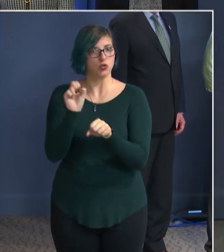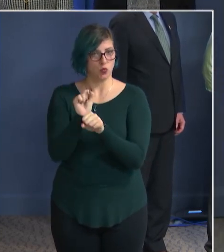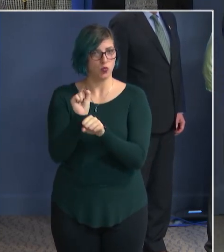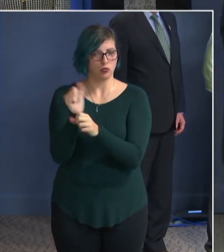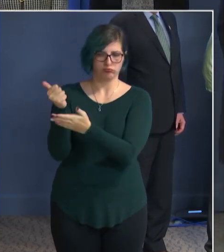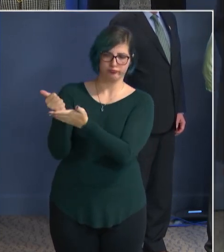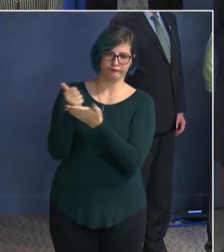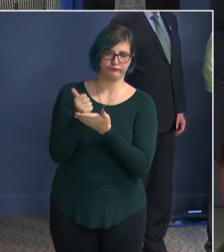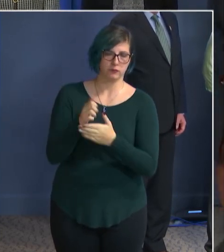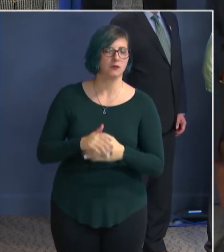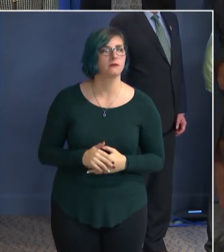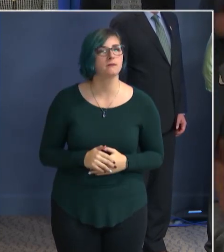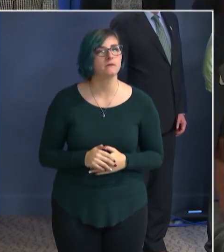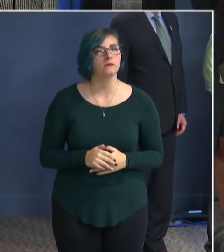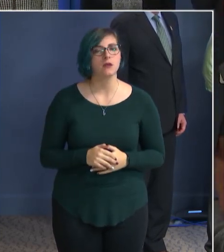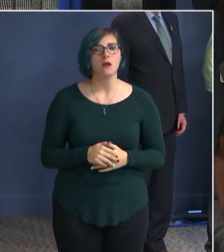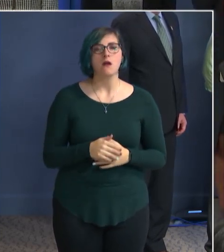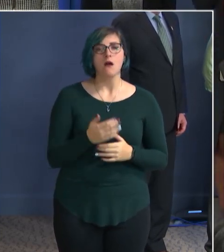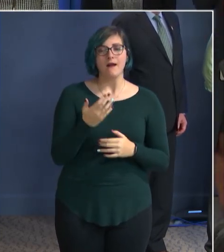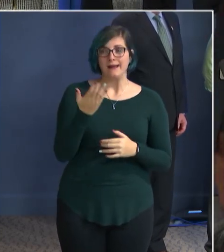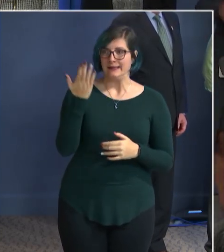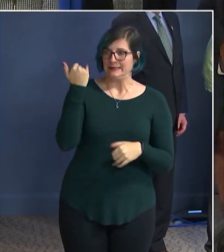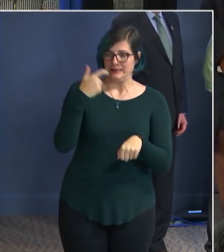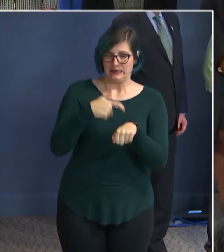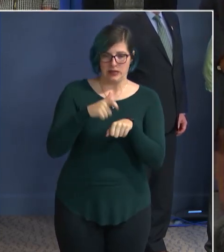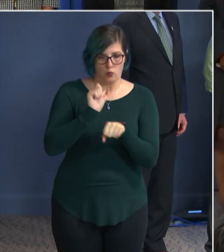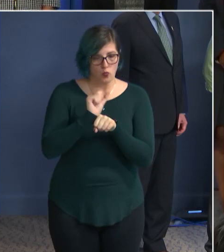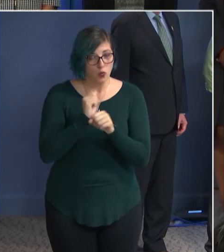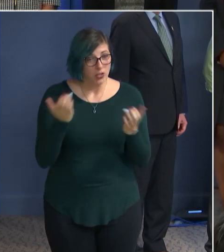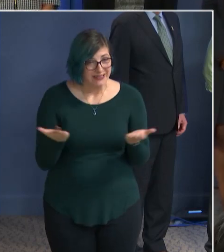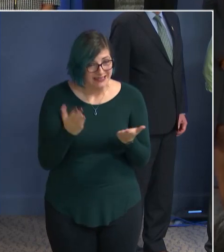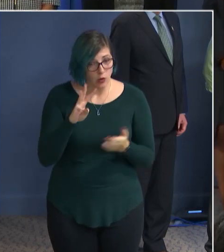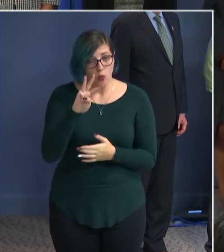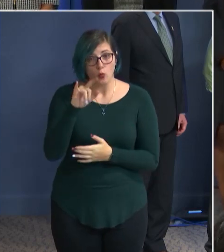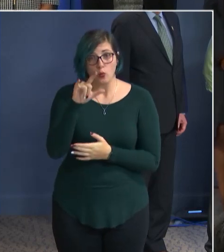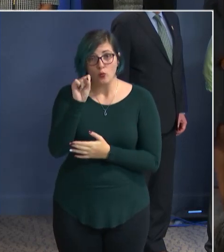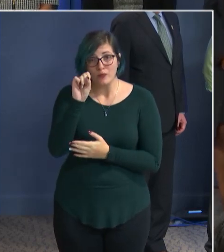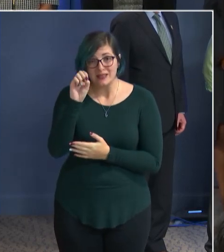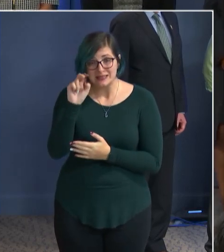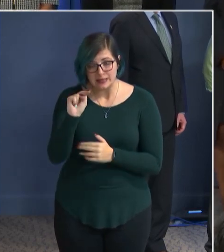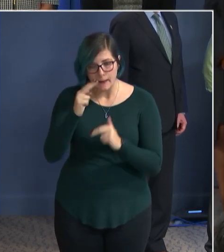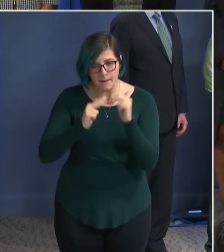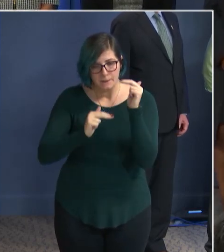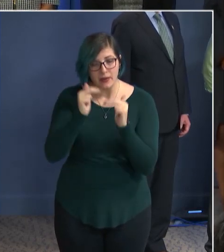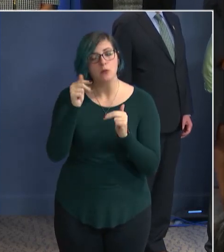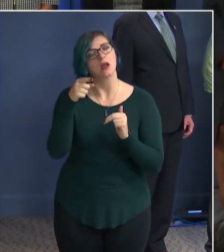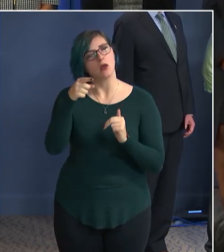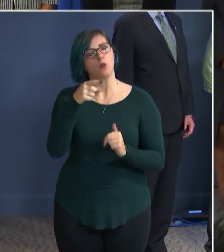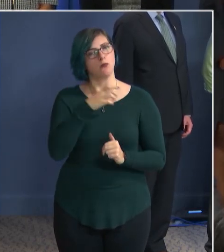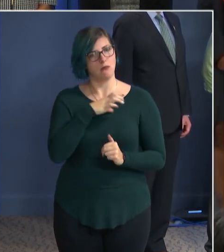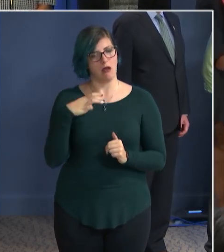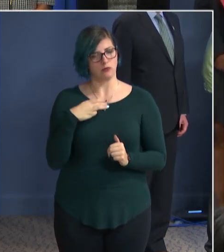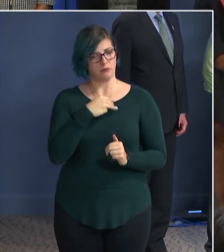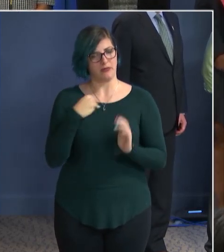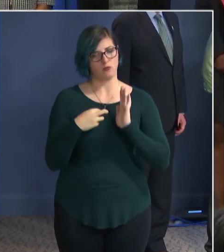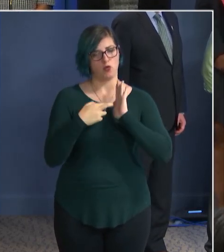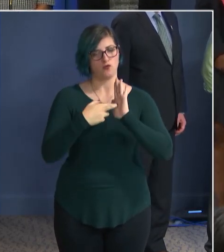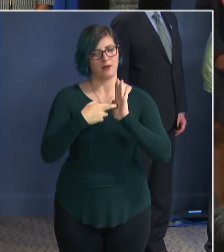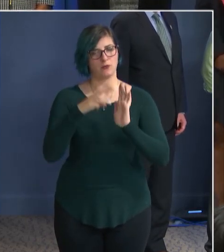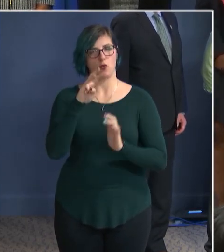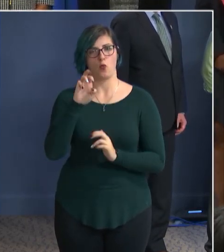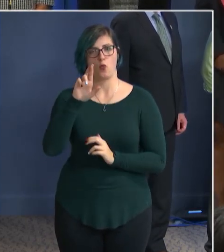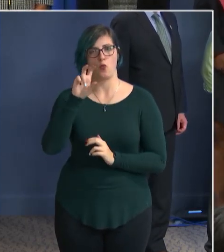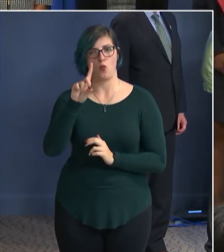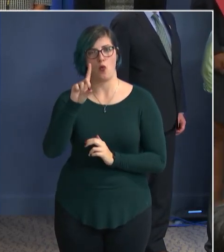He last worked in the Wilson Building as a member of the council representing Ward 6. And today, I'm